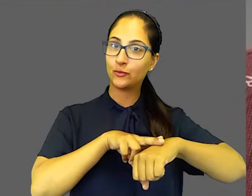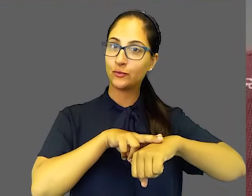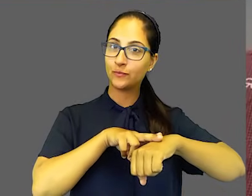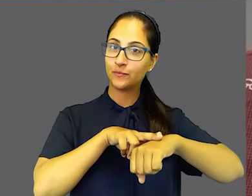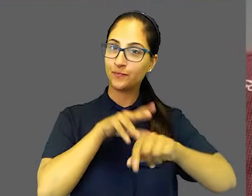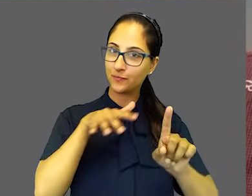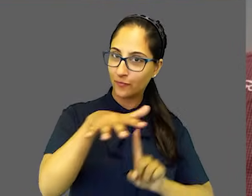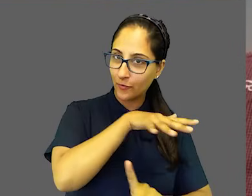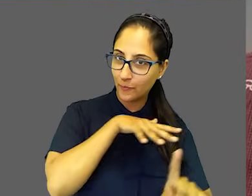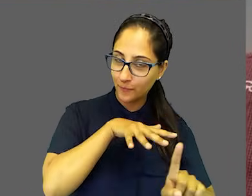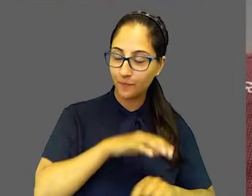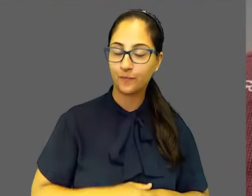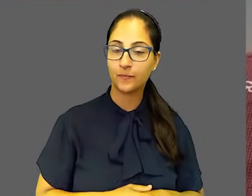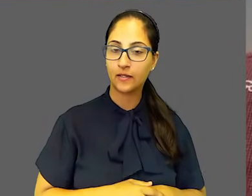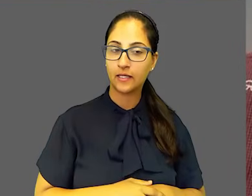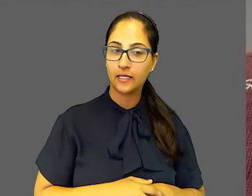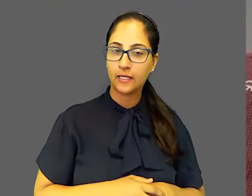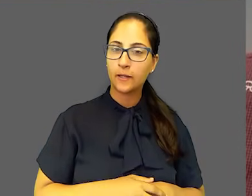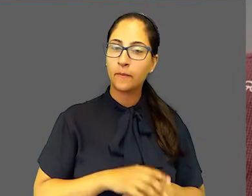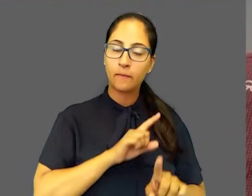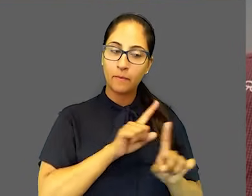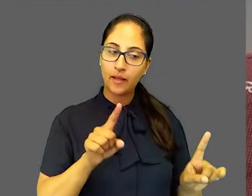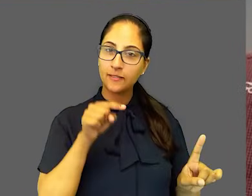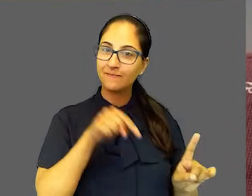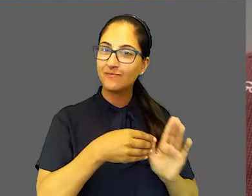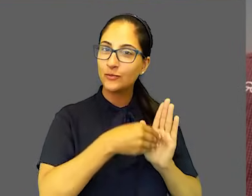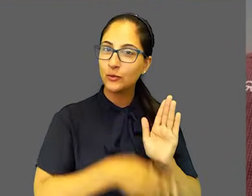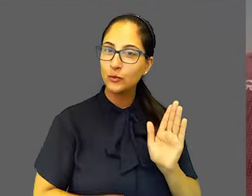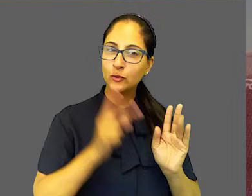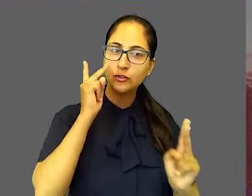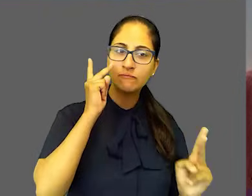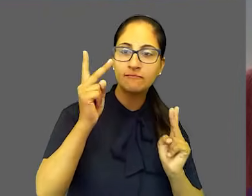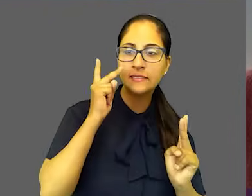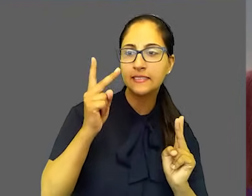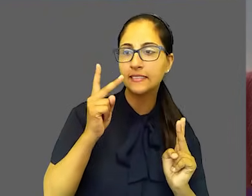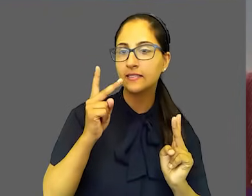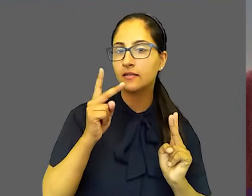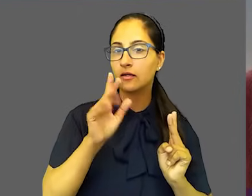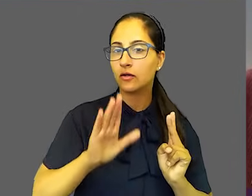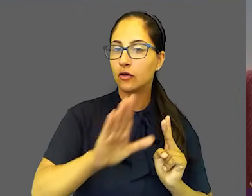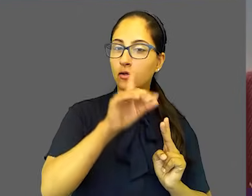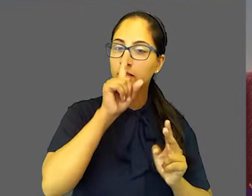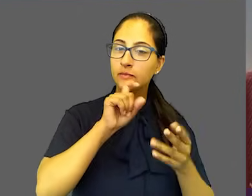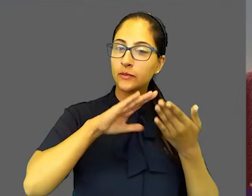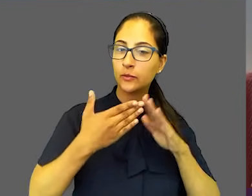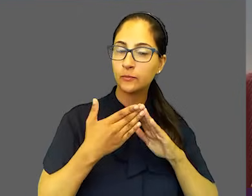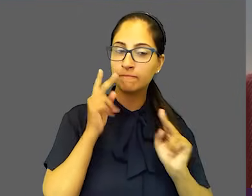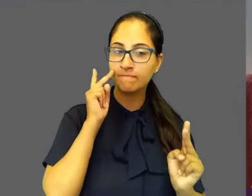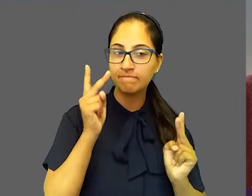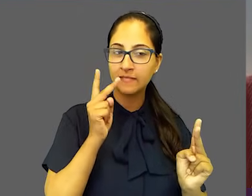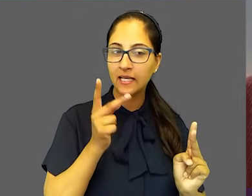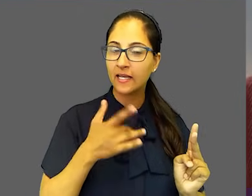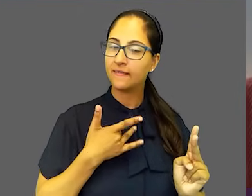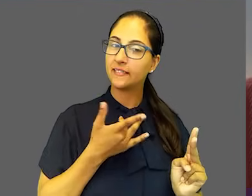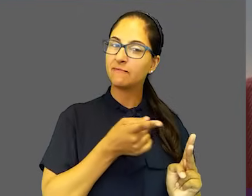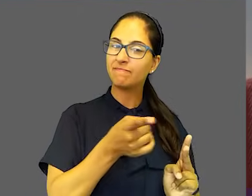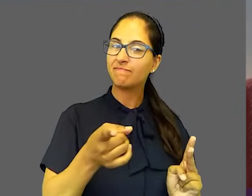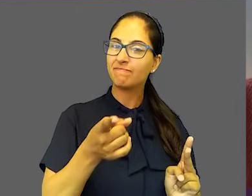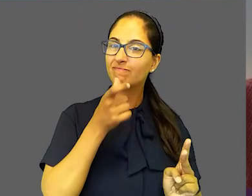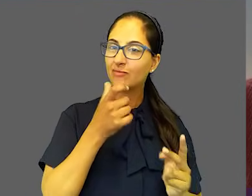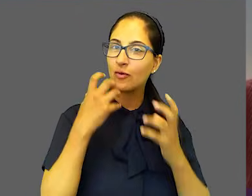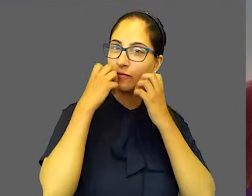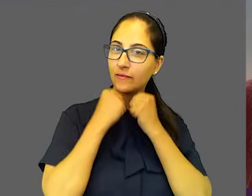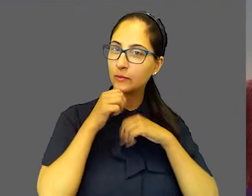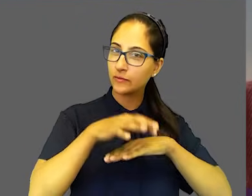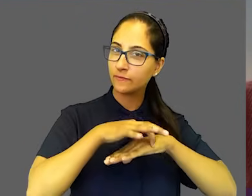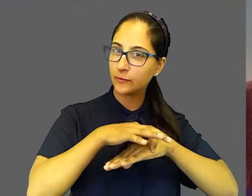that reflected in the Jamaati community she was part of. And so I remember one day in class, we were discussing